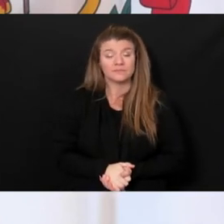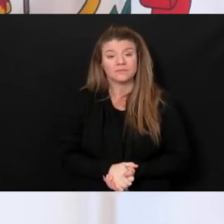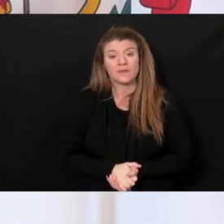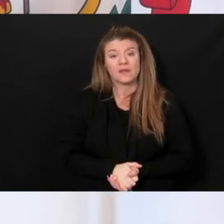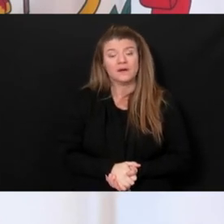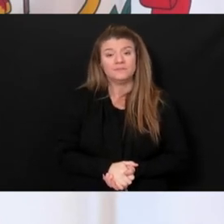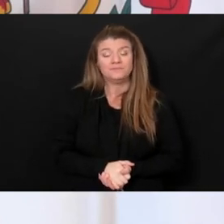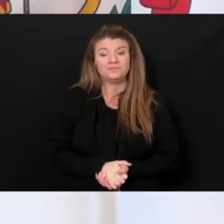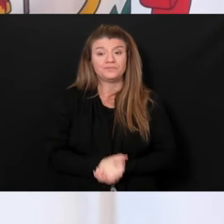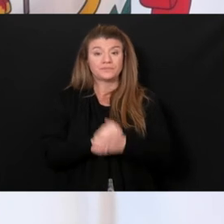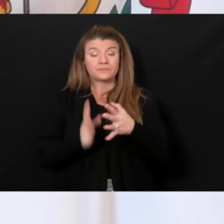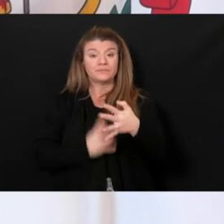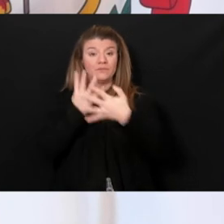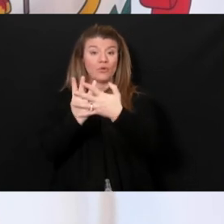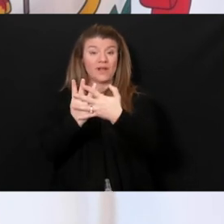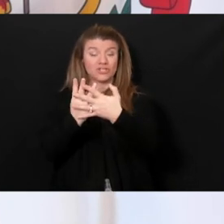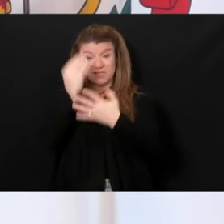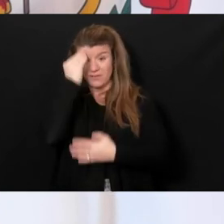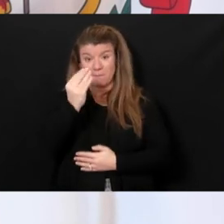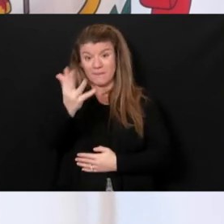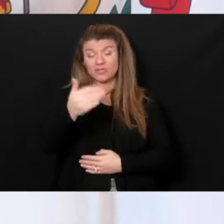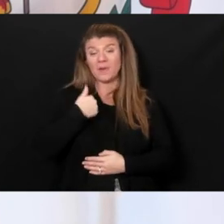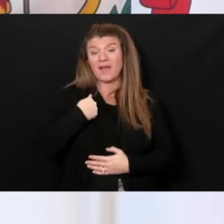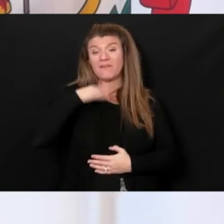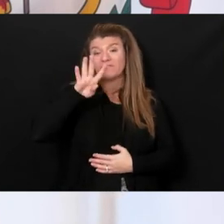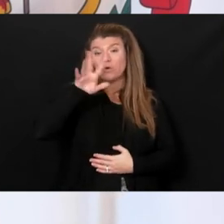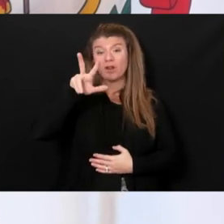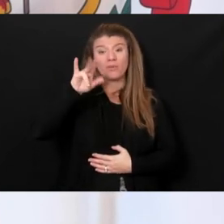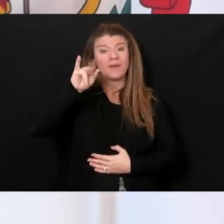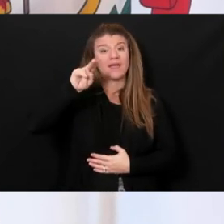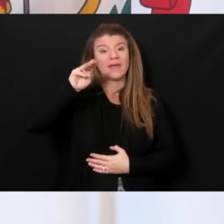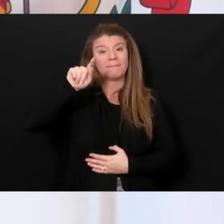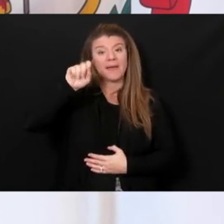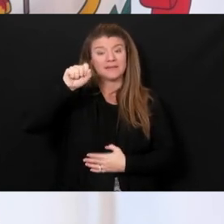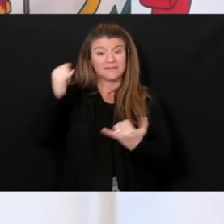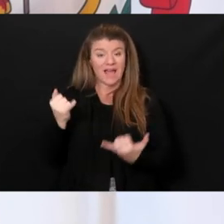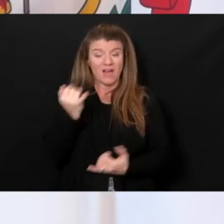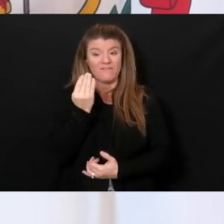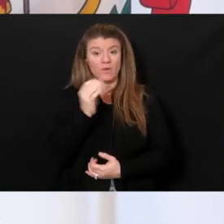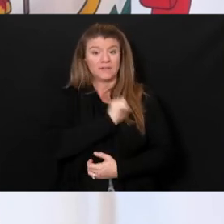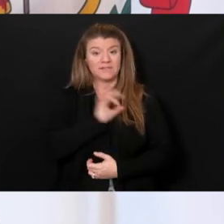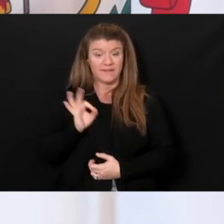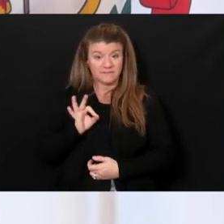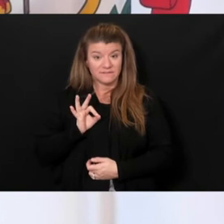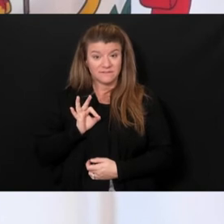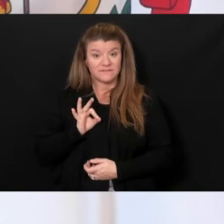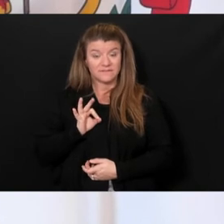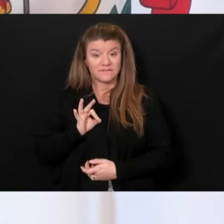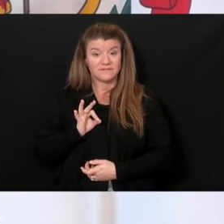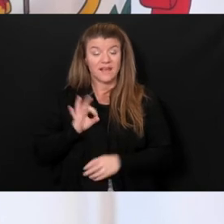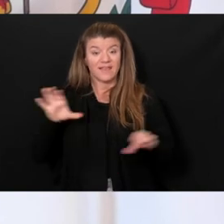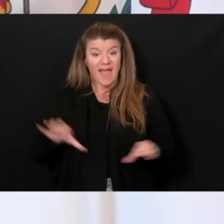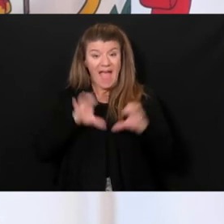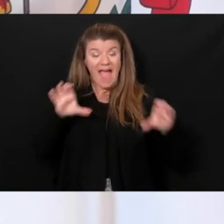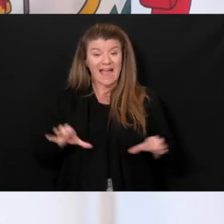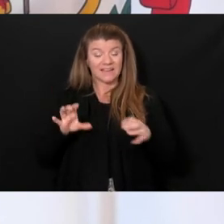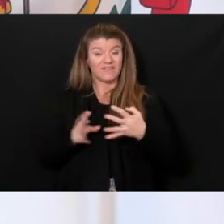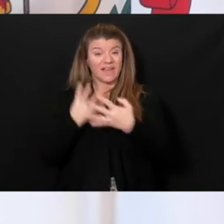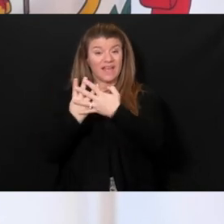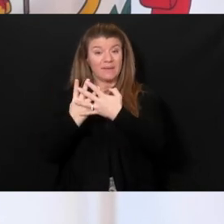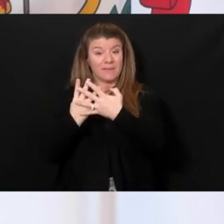a corrections update, there are 43 inmate cases now and 14 staff. You know, the active inmate